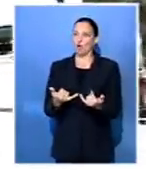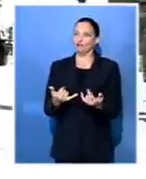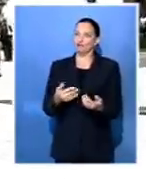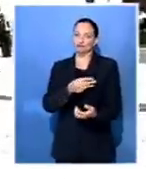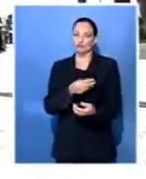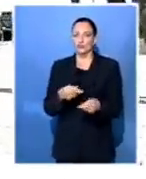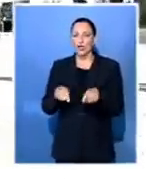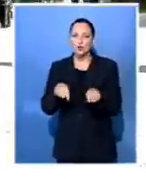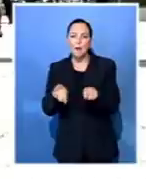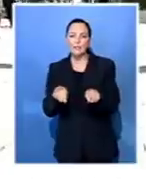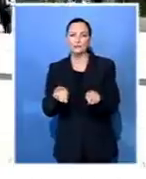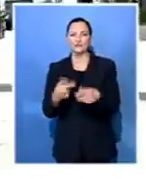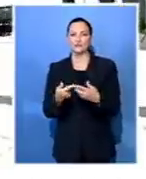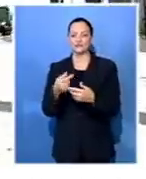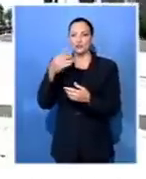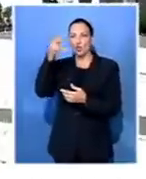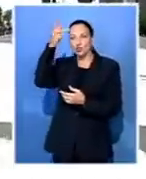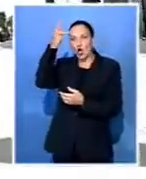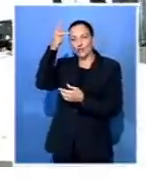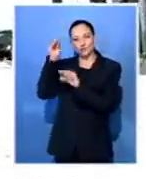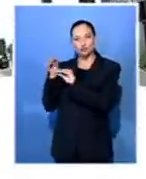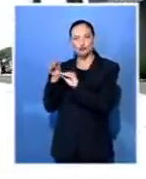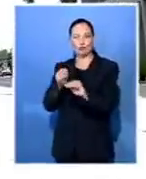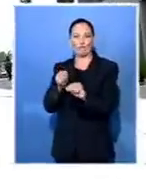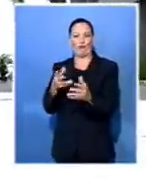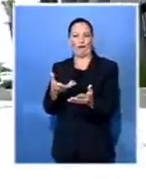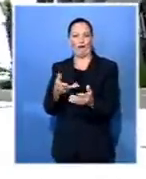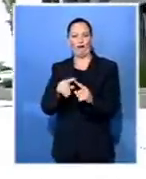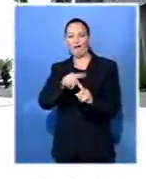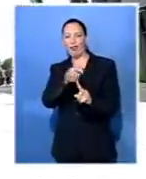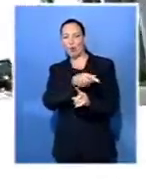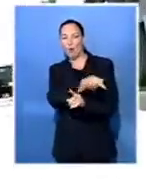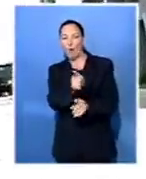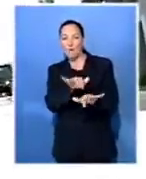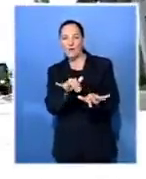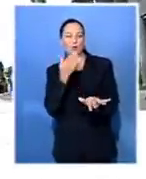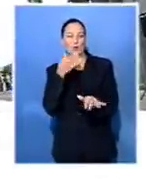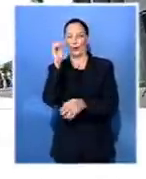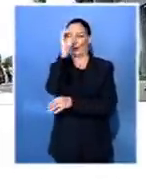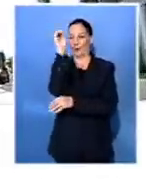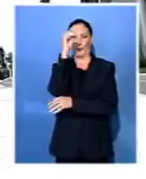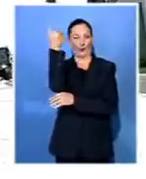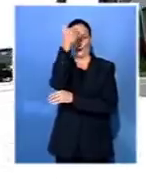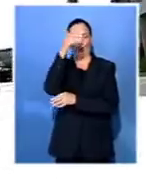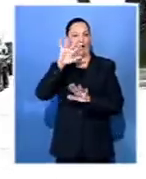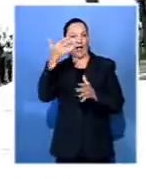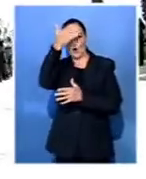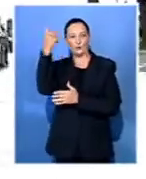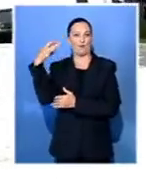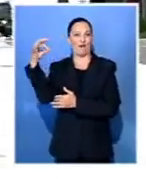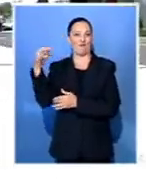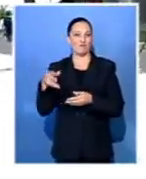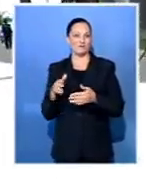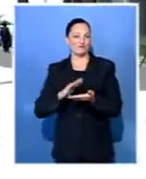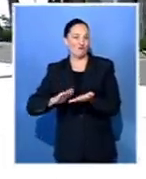managed to transfer this knowledge to all the people coming in who had zero knowledge of how to run government. And I